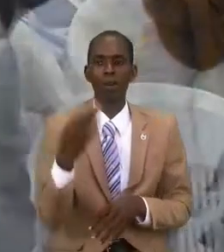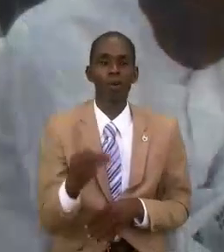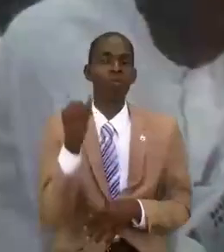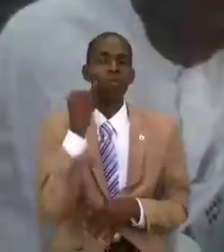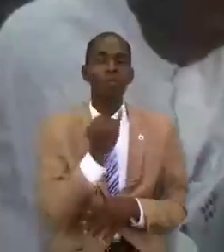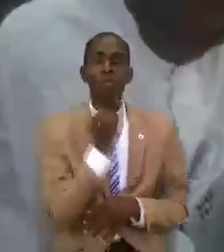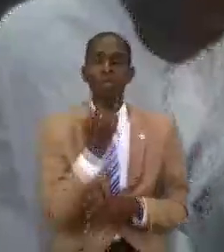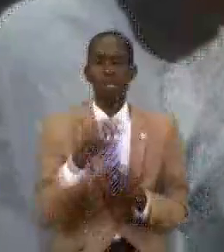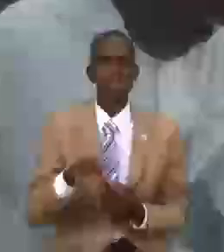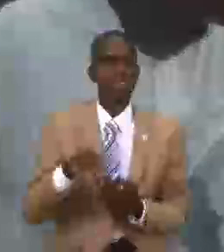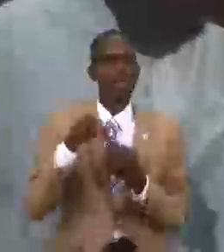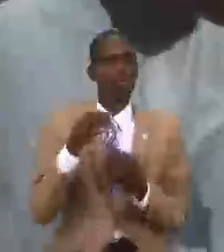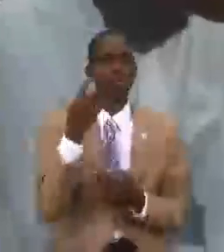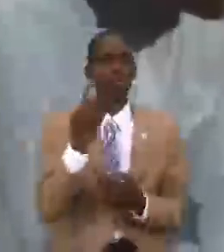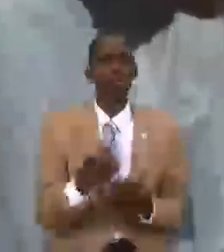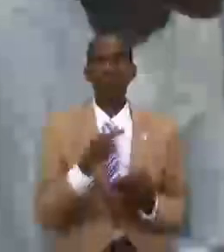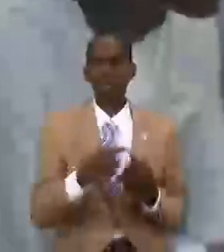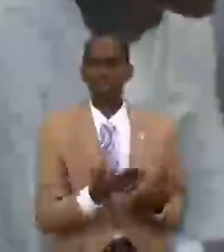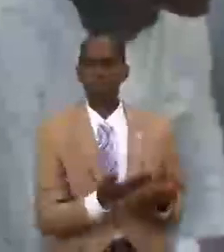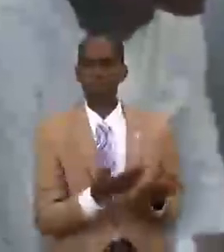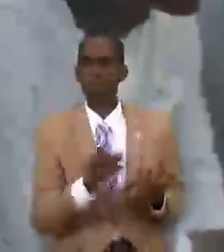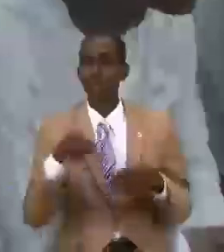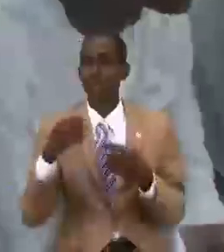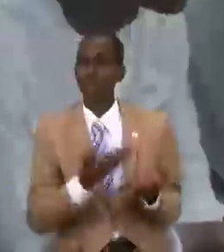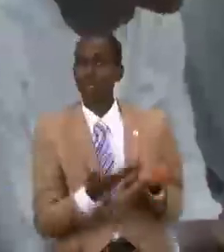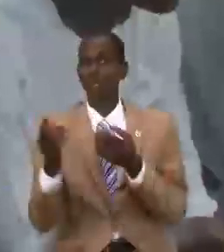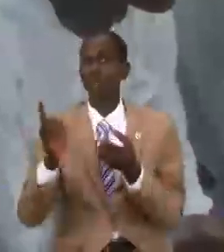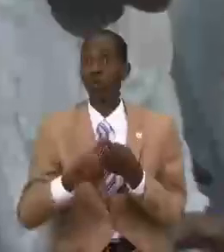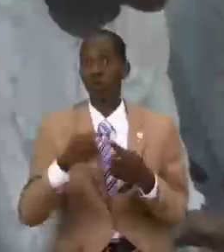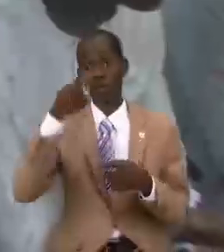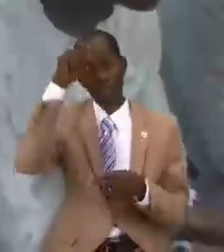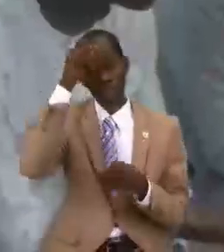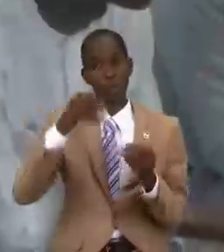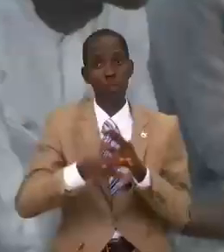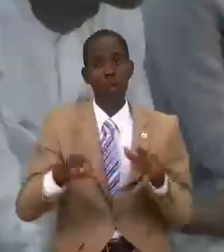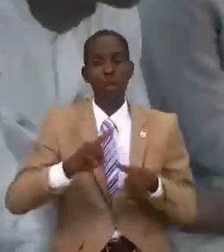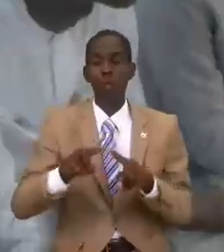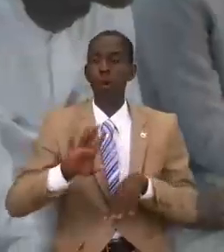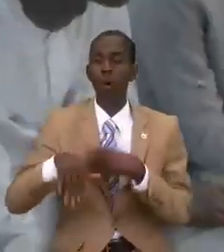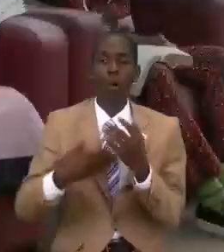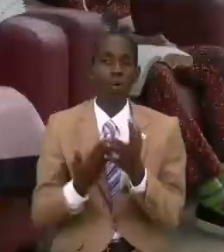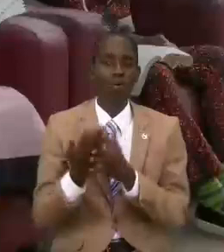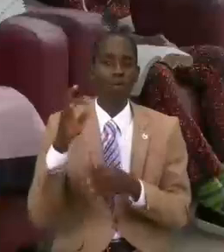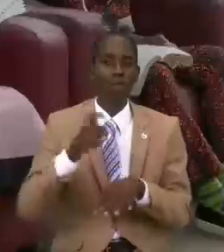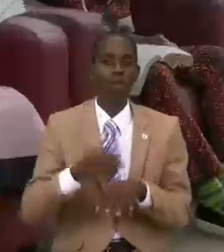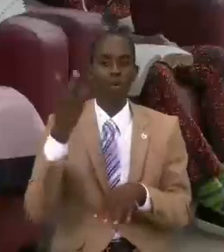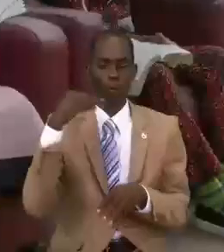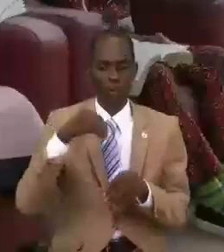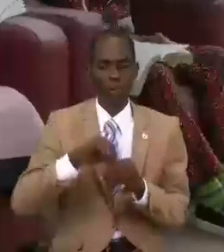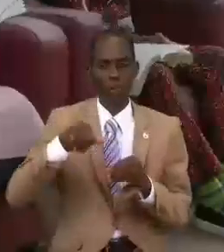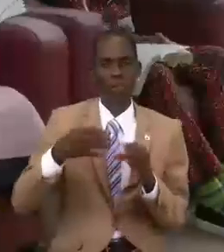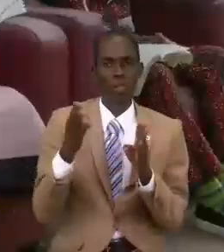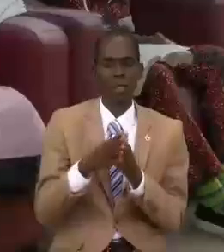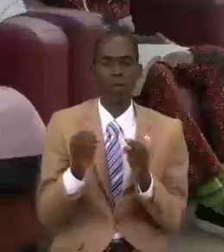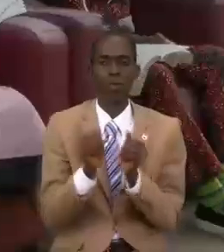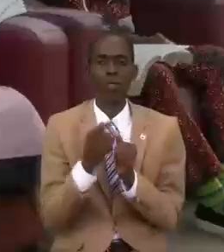rest, until he was crucified in Jerusalem, he was there with the Jews. And then the apostles,